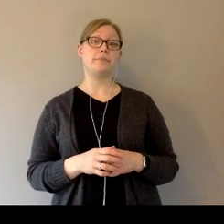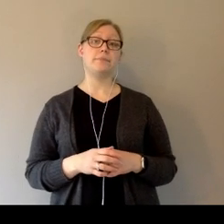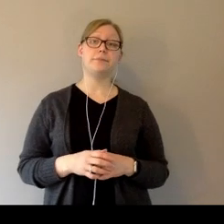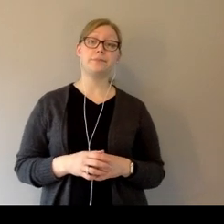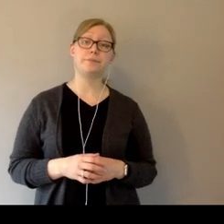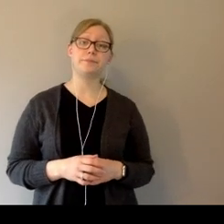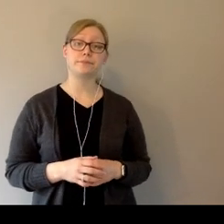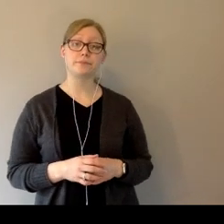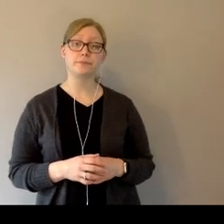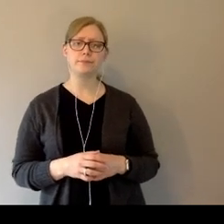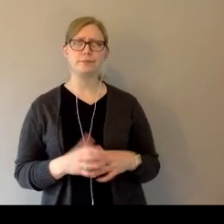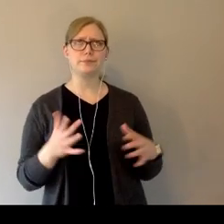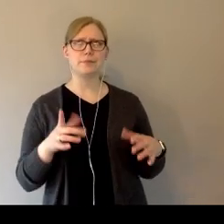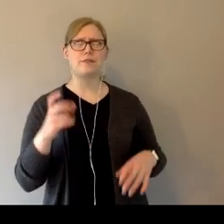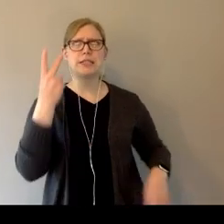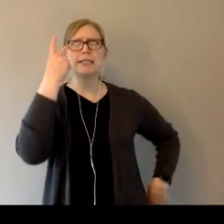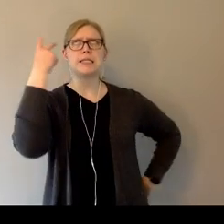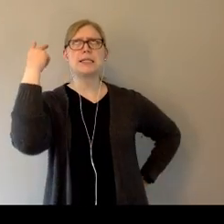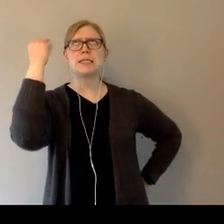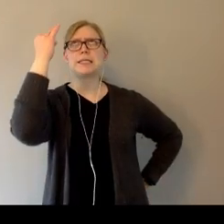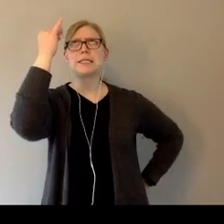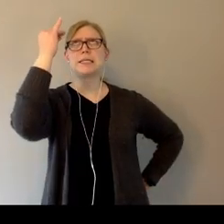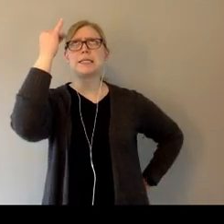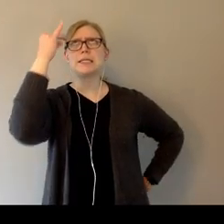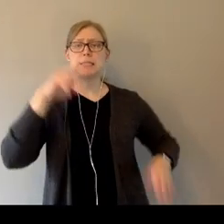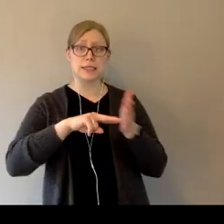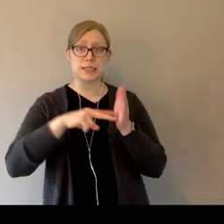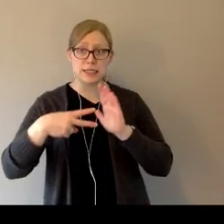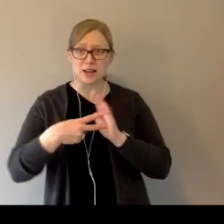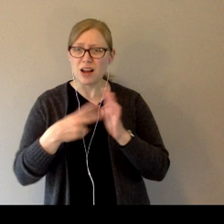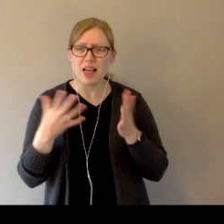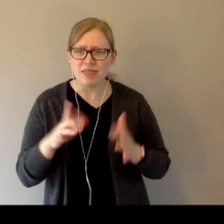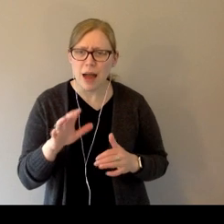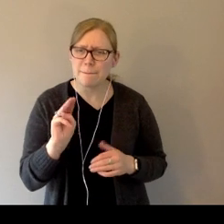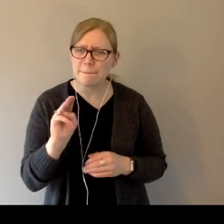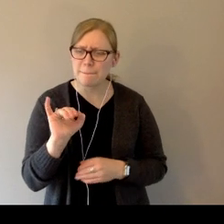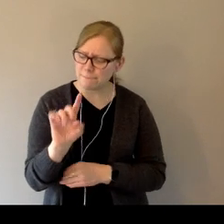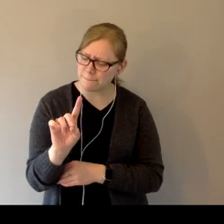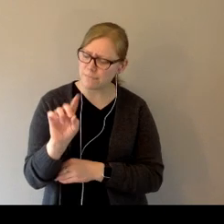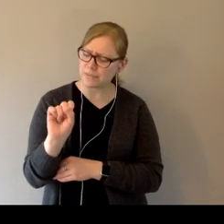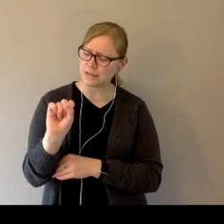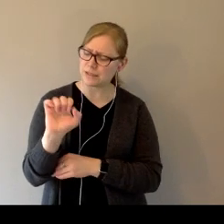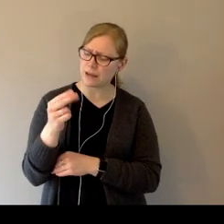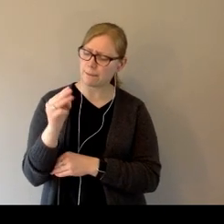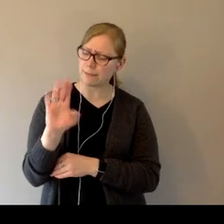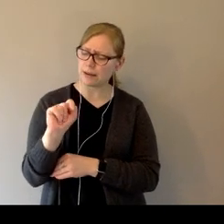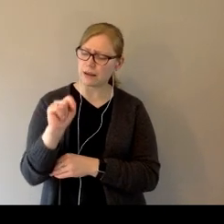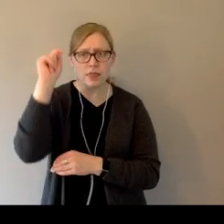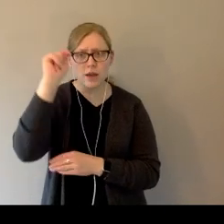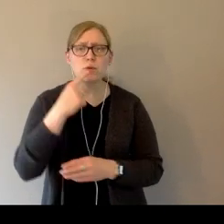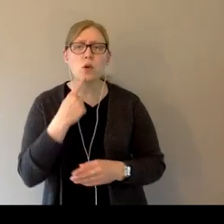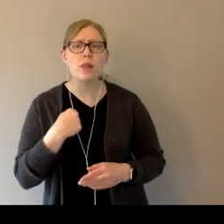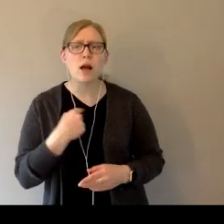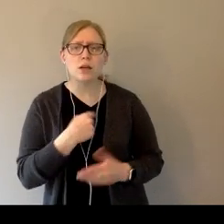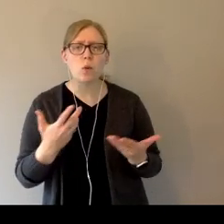so you might have to think back a little bit. What did the mid-segment theorem tell us? It told us that if we formed a triangle by